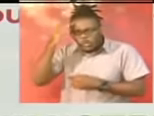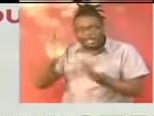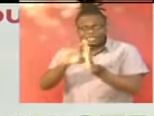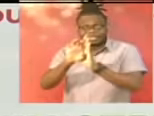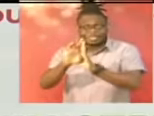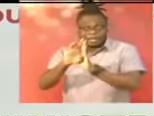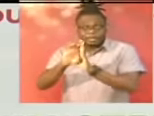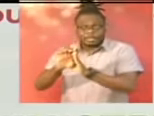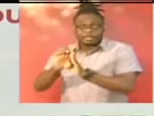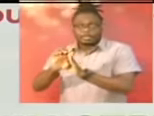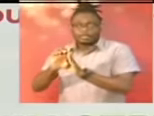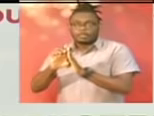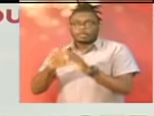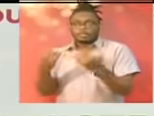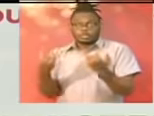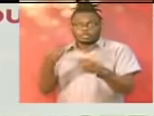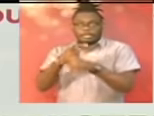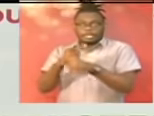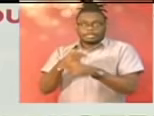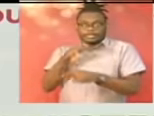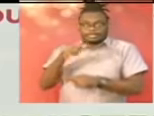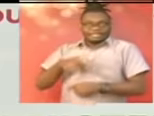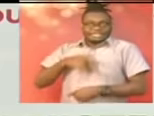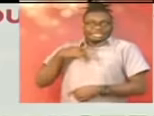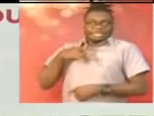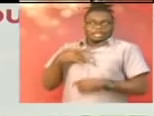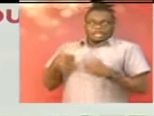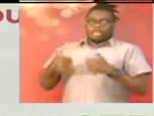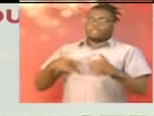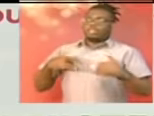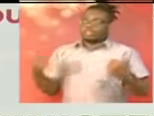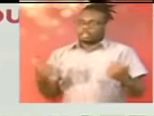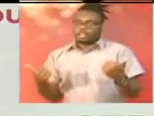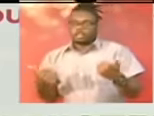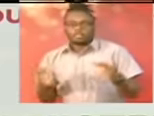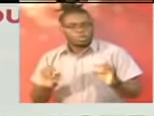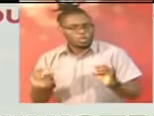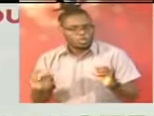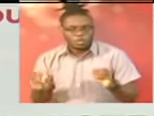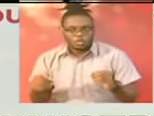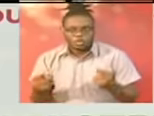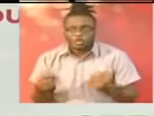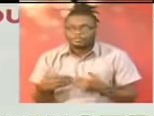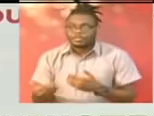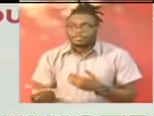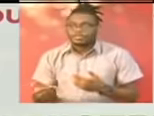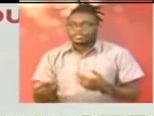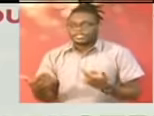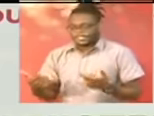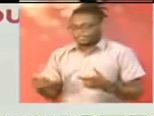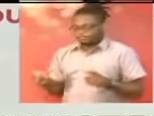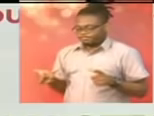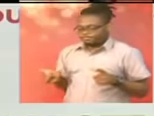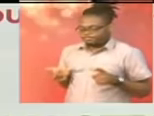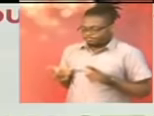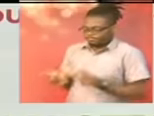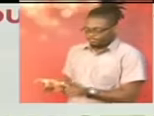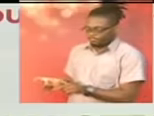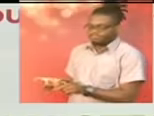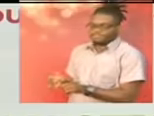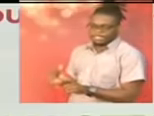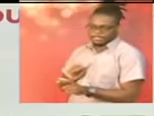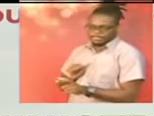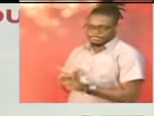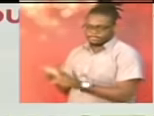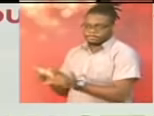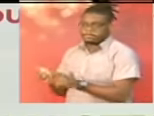to spread whatever is making us feel ill by self-isolating or by going for a test and then being followed up by the healthcare system. If